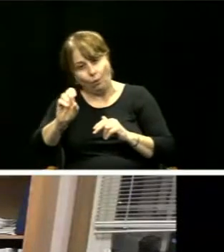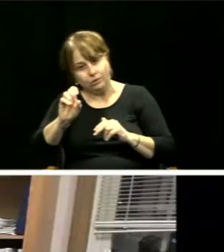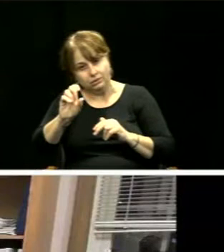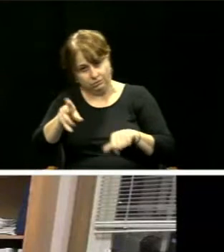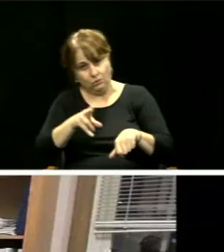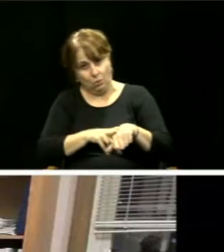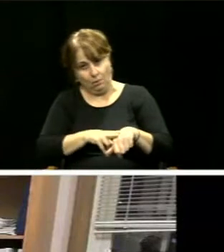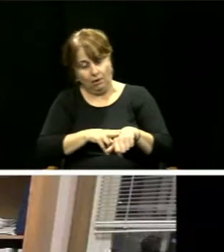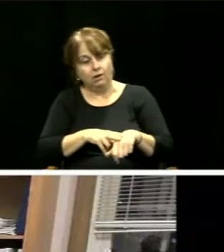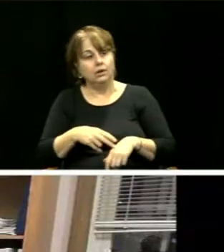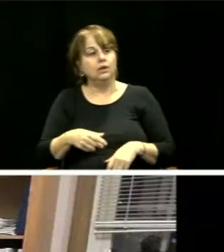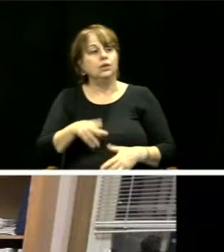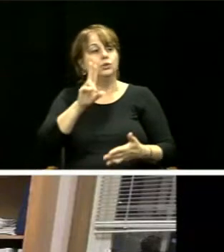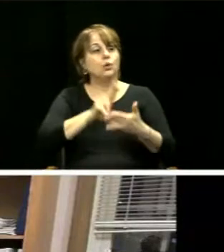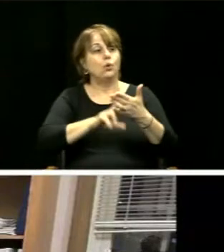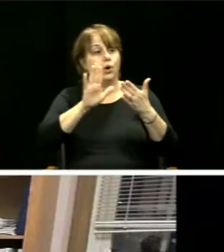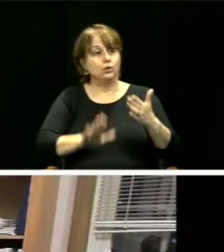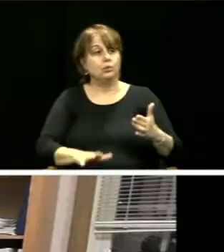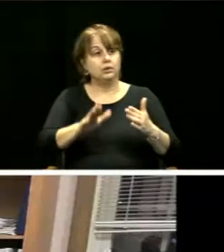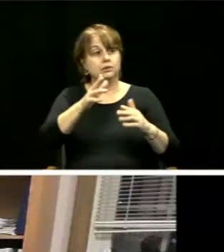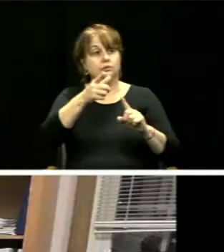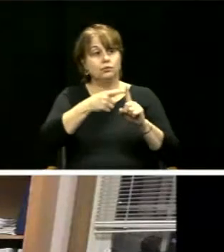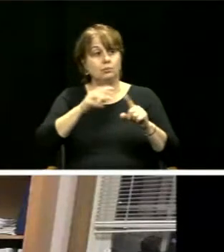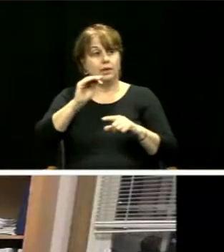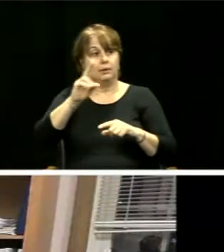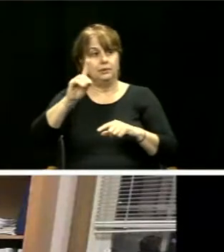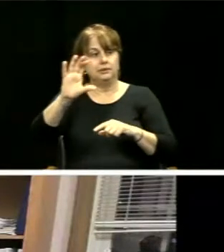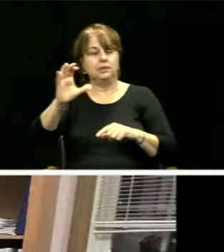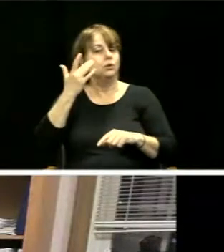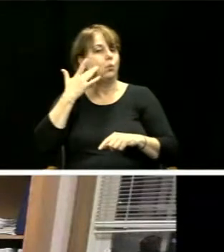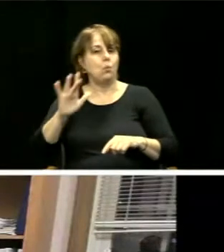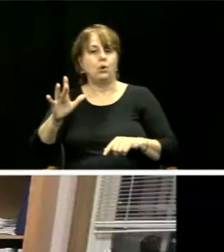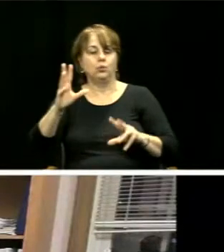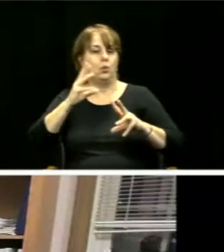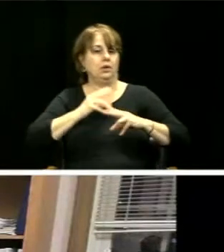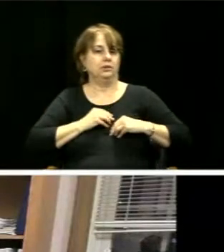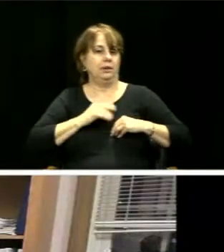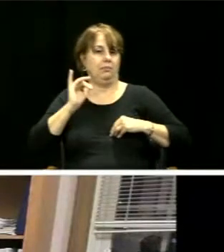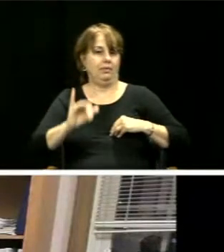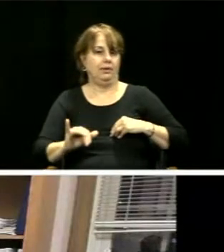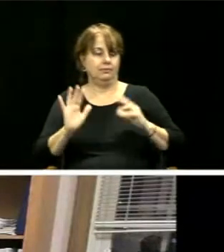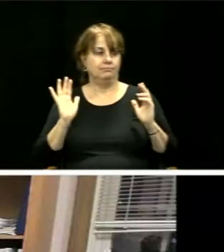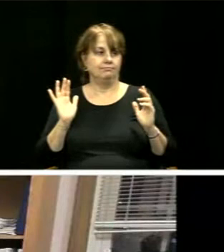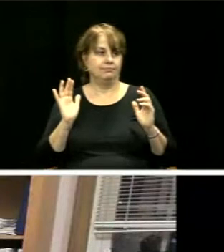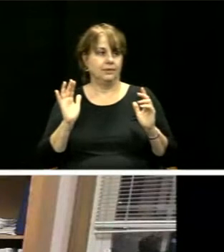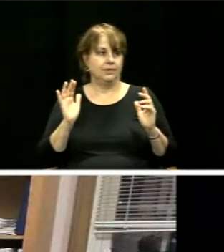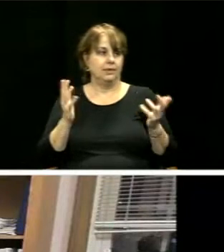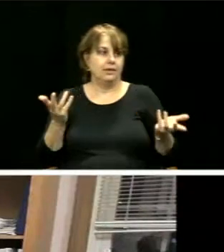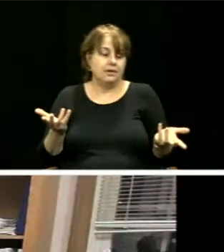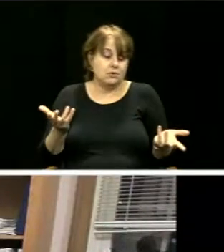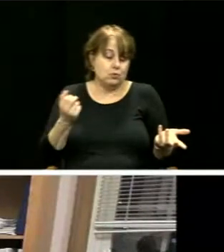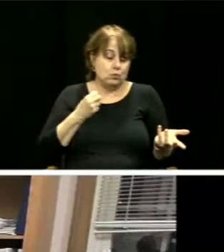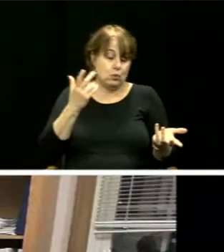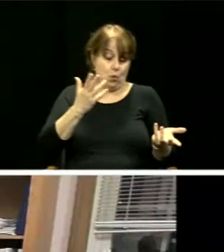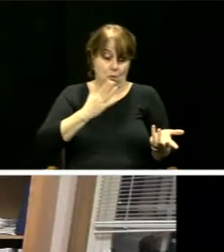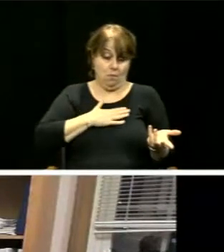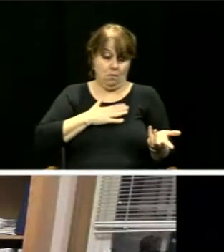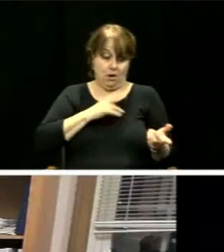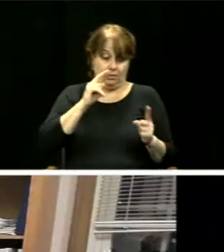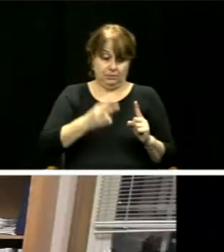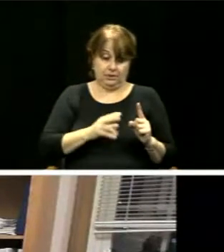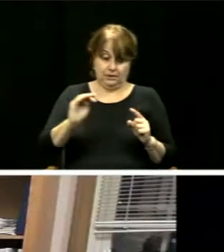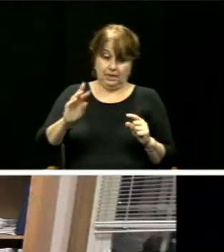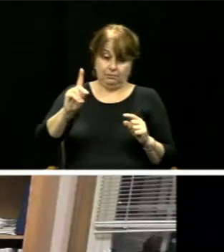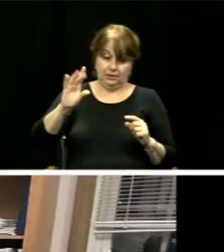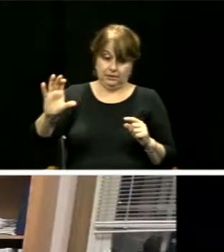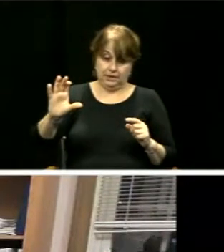the contractors for the MDC do not want to accept that liability, and they're backing away now. And by way of the fact of that, the MDC is now backing away